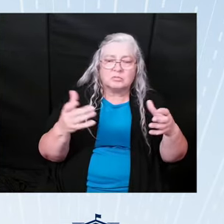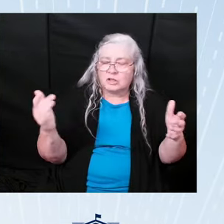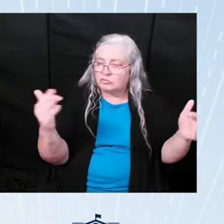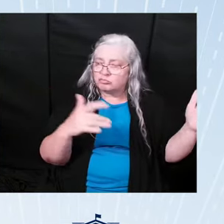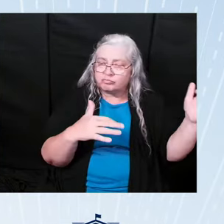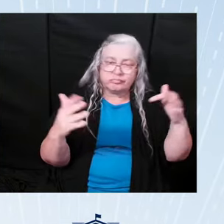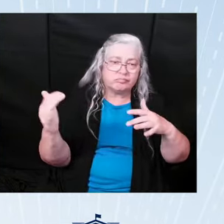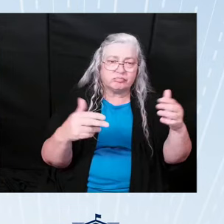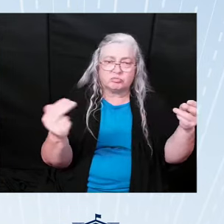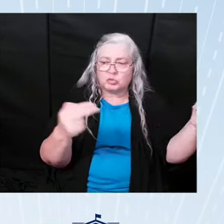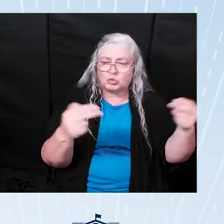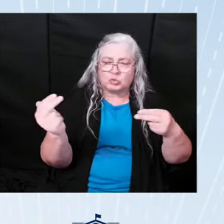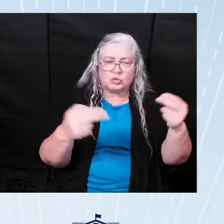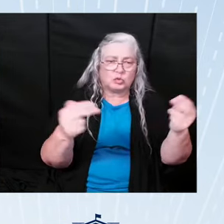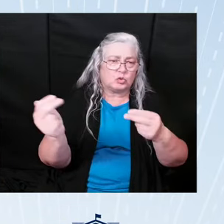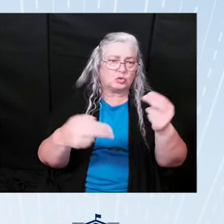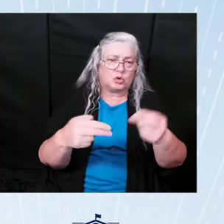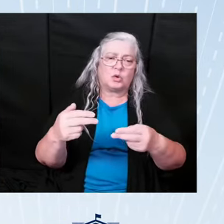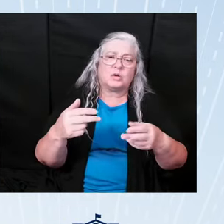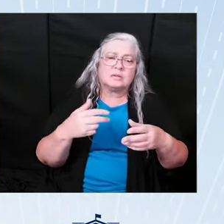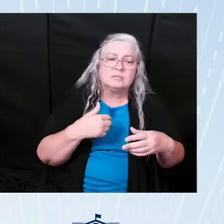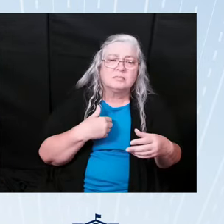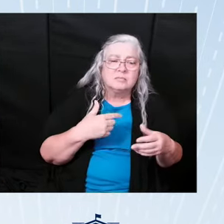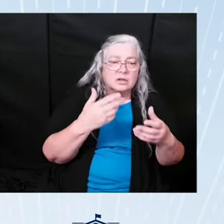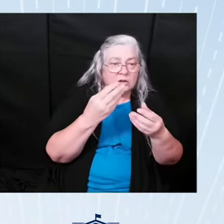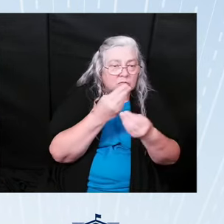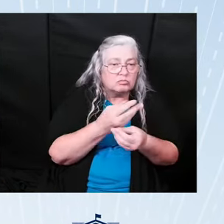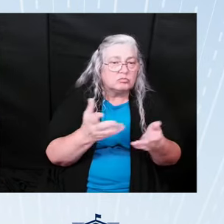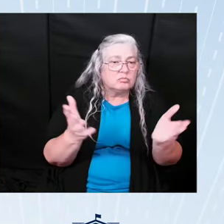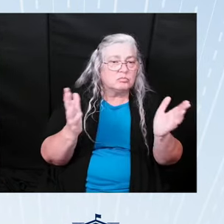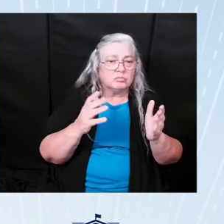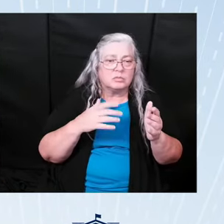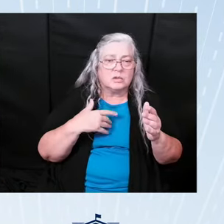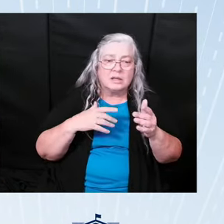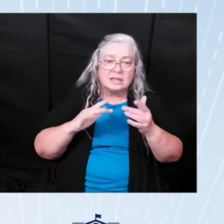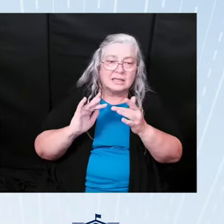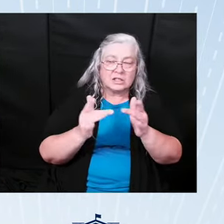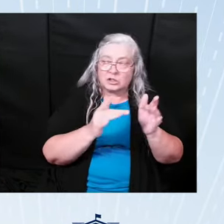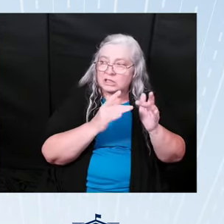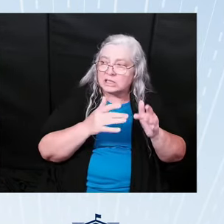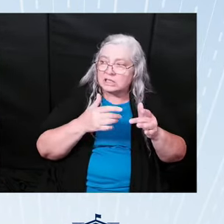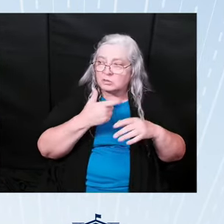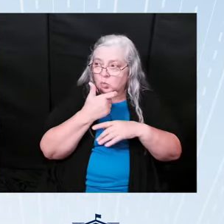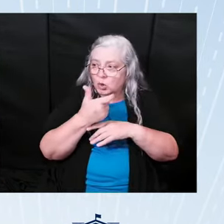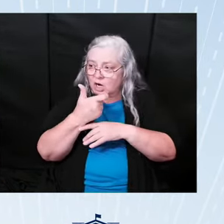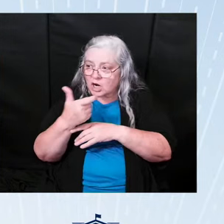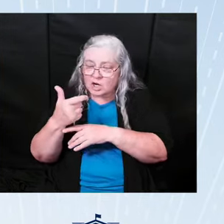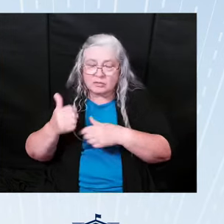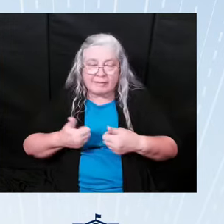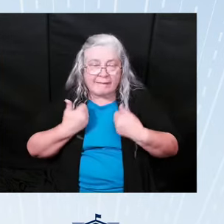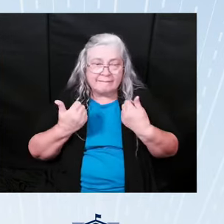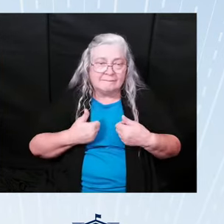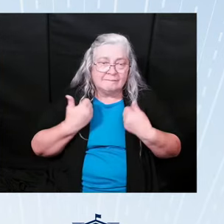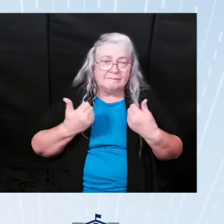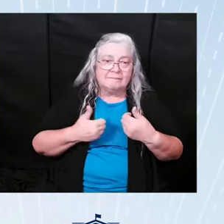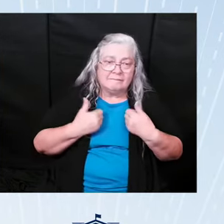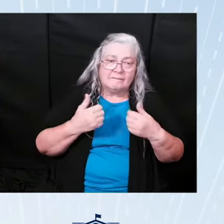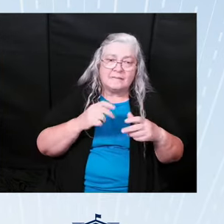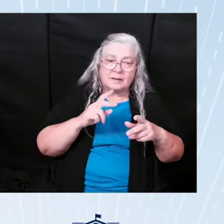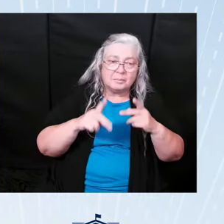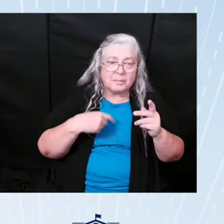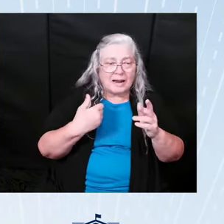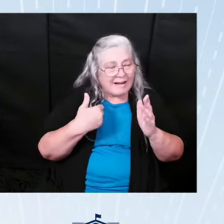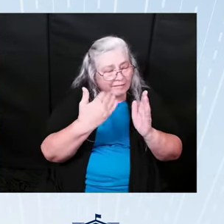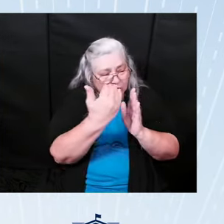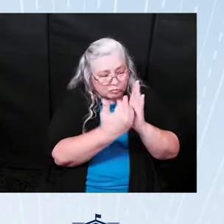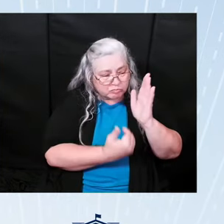online. We have a great speaking program lined up today. That speaking program is going to run until approximately 2:15. Then for those of you who are